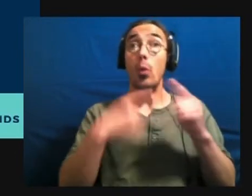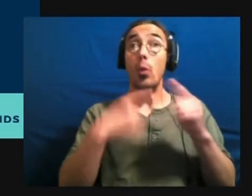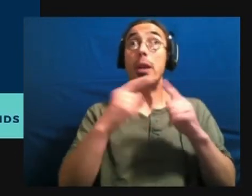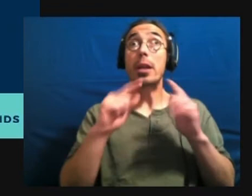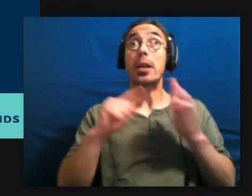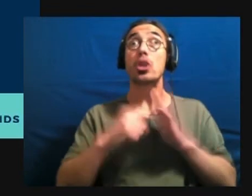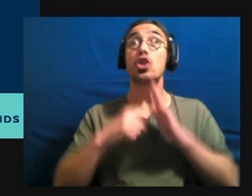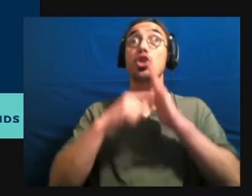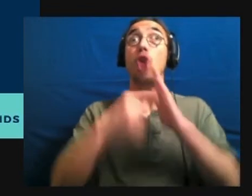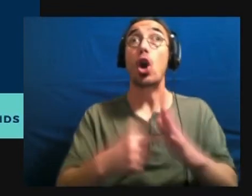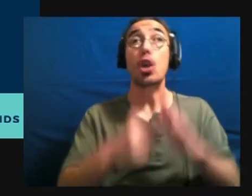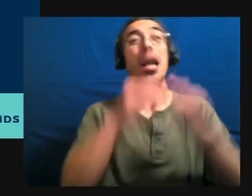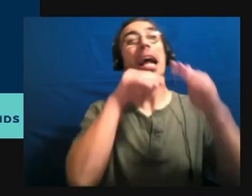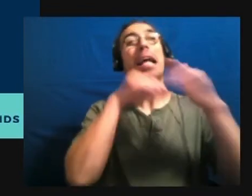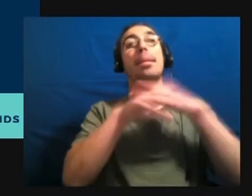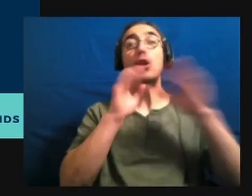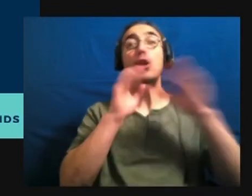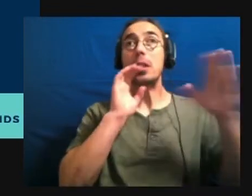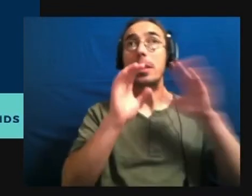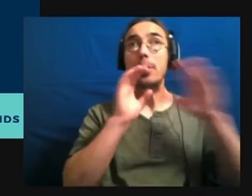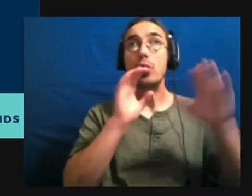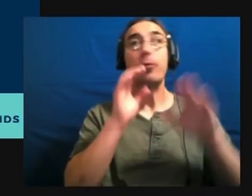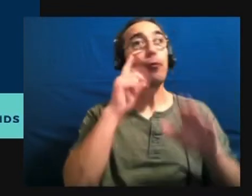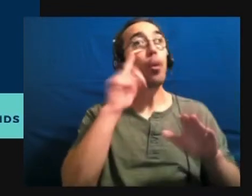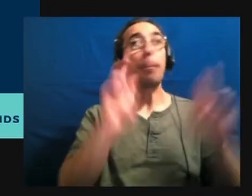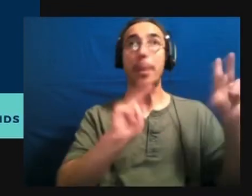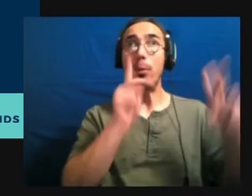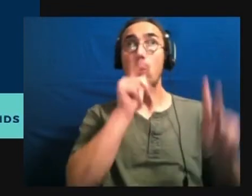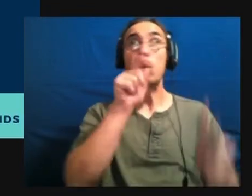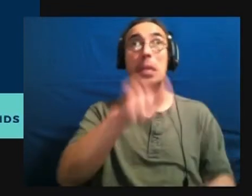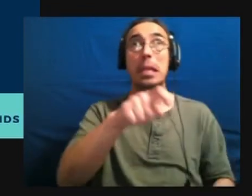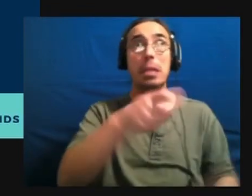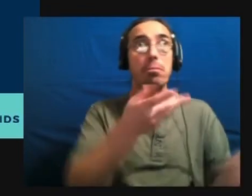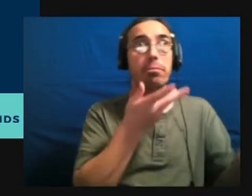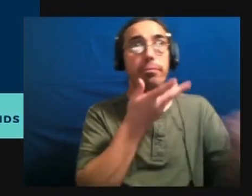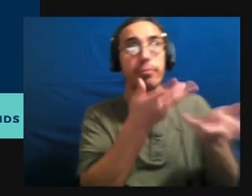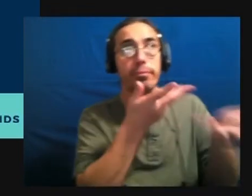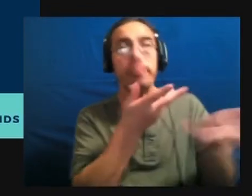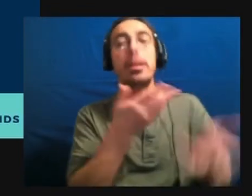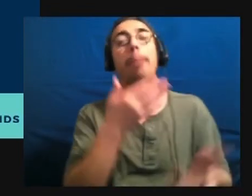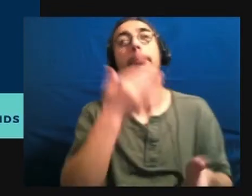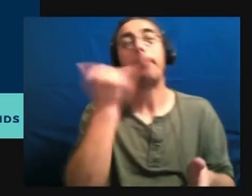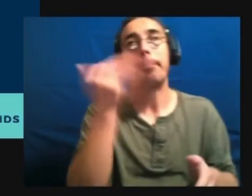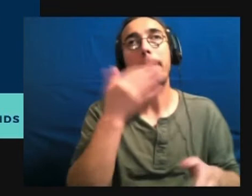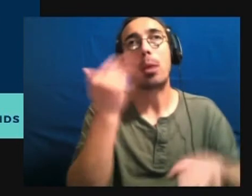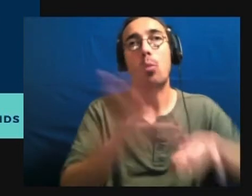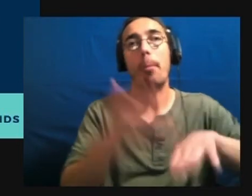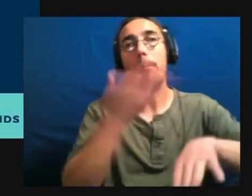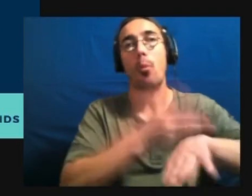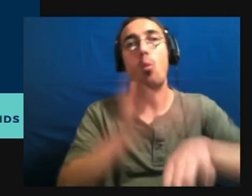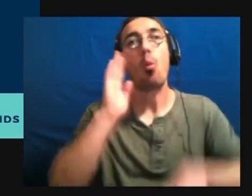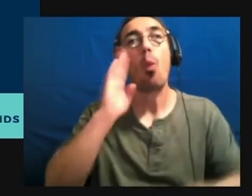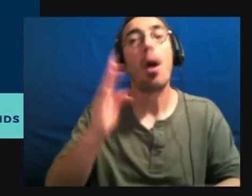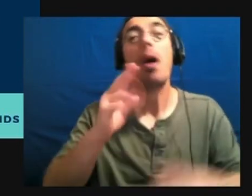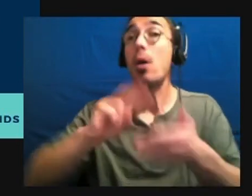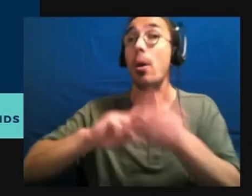hands of people who need them, the better. And I'm not just talking